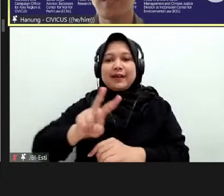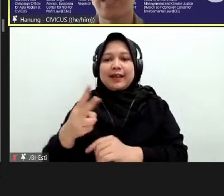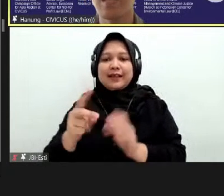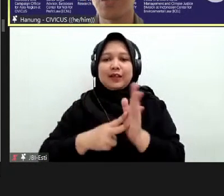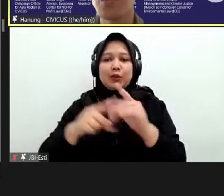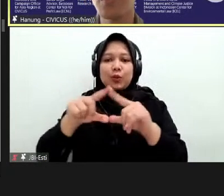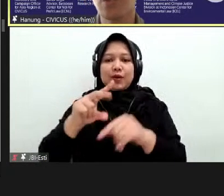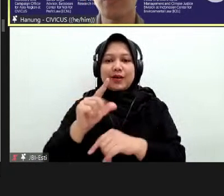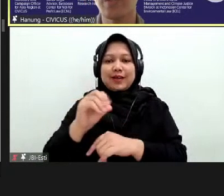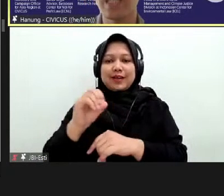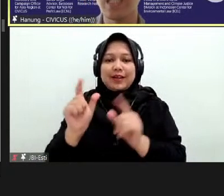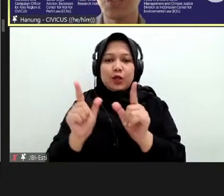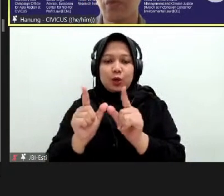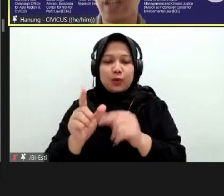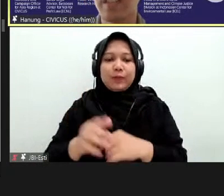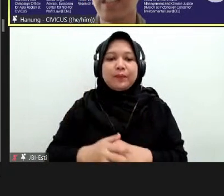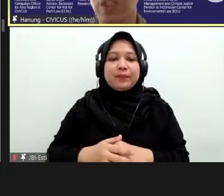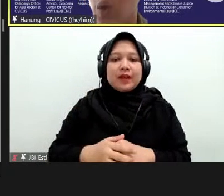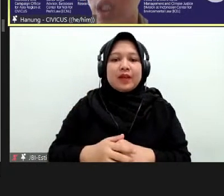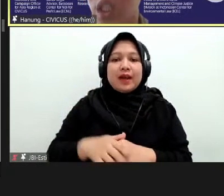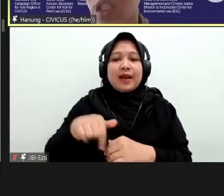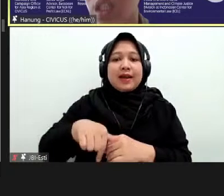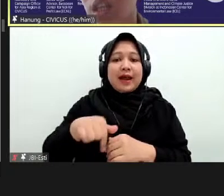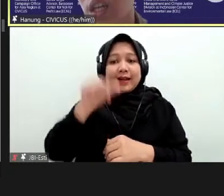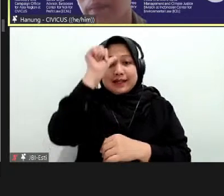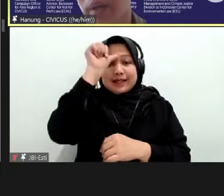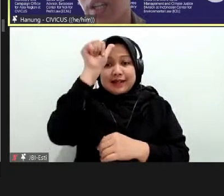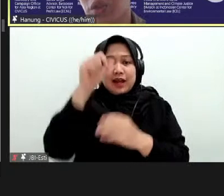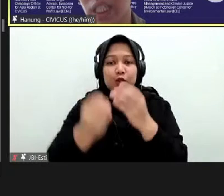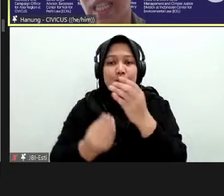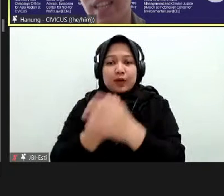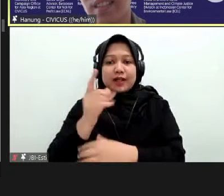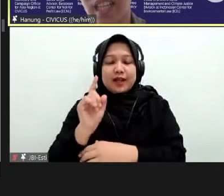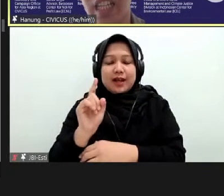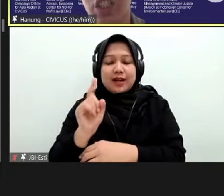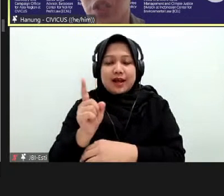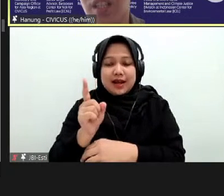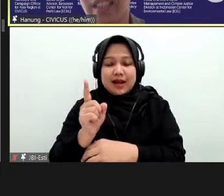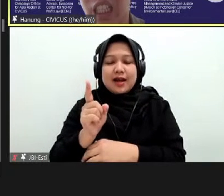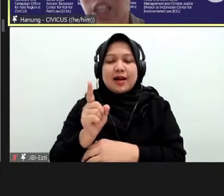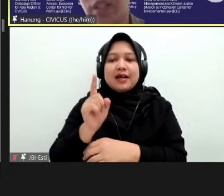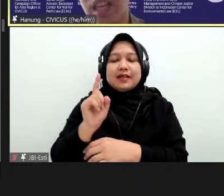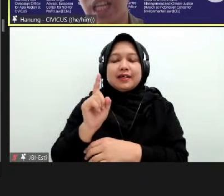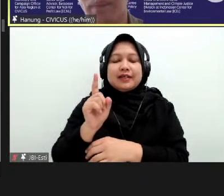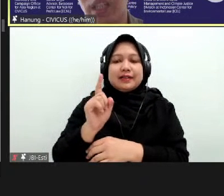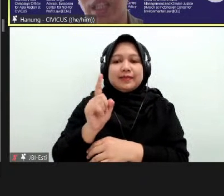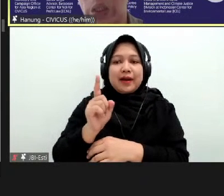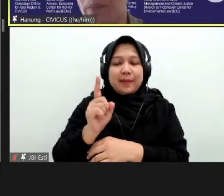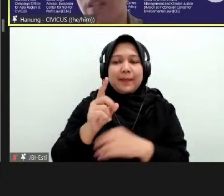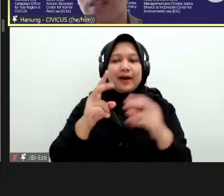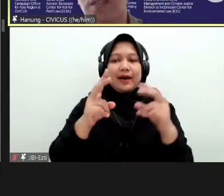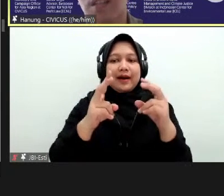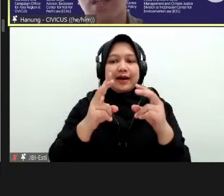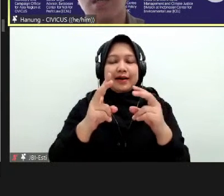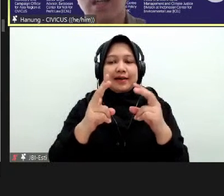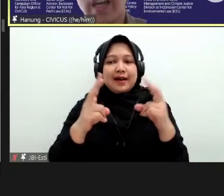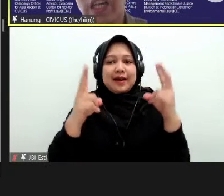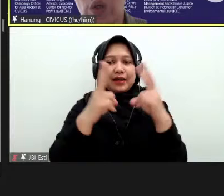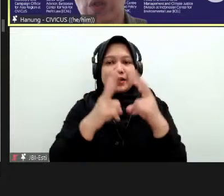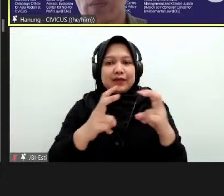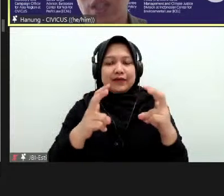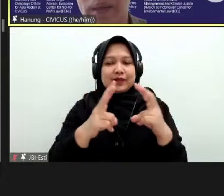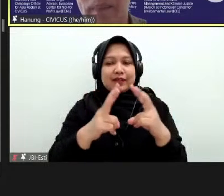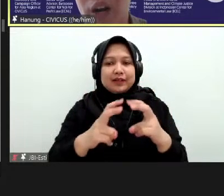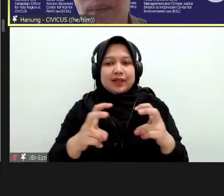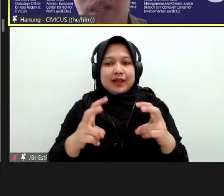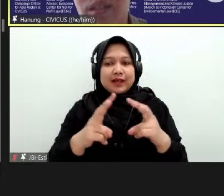to investigate the use of illegal surveillance technology, Pegasus, against journalists, activists, and political opponents. And